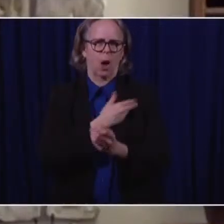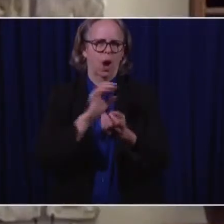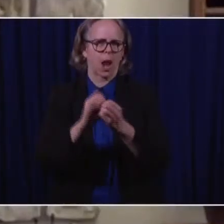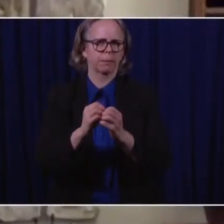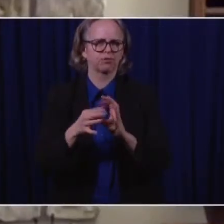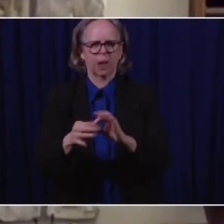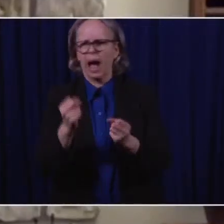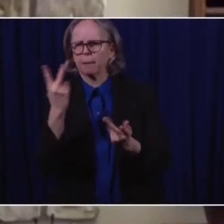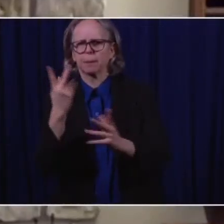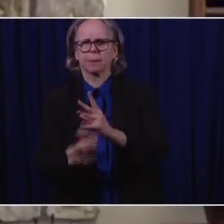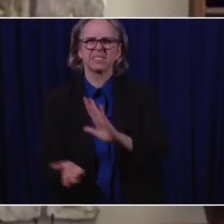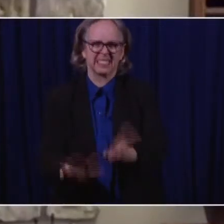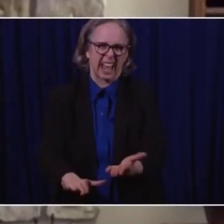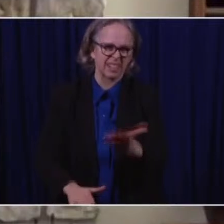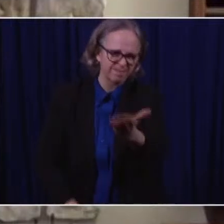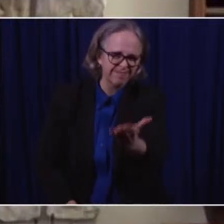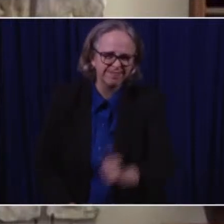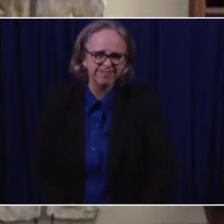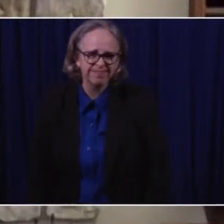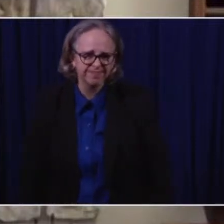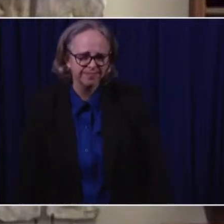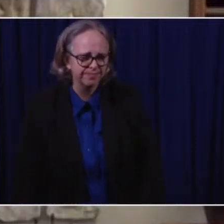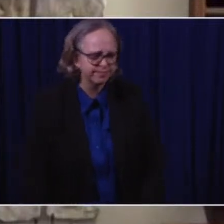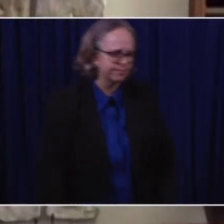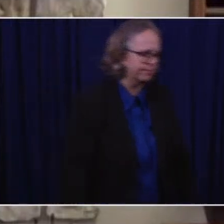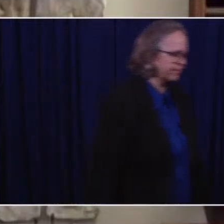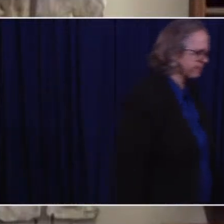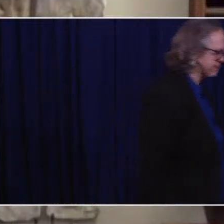Next question is from Sarah Arthurs at the Findlay Courier.